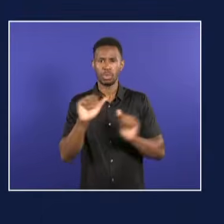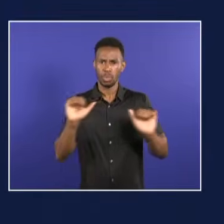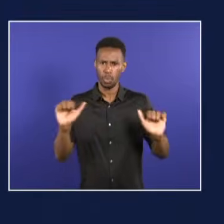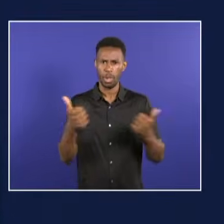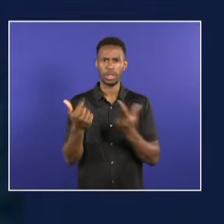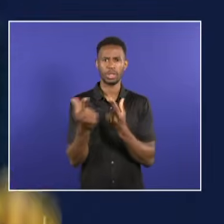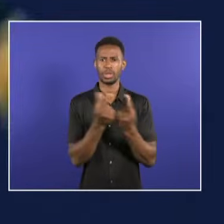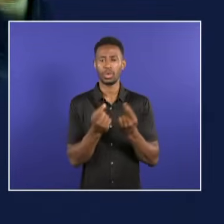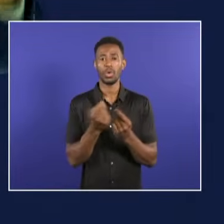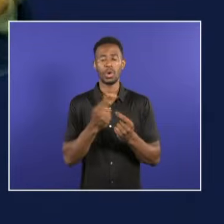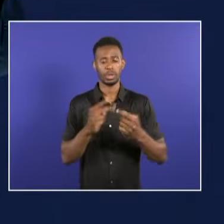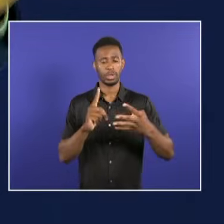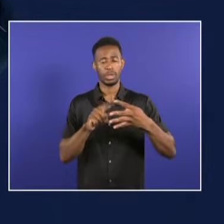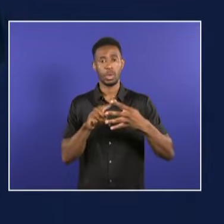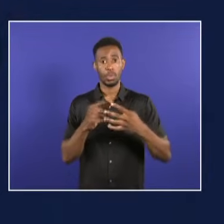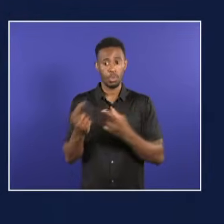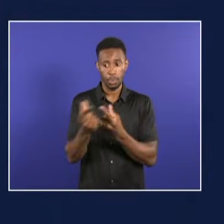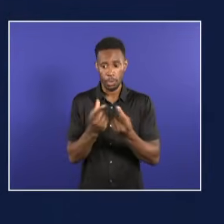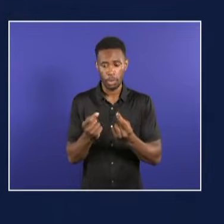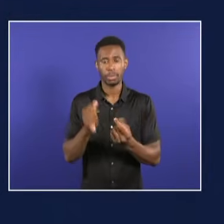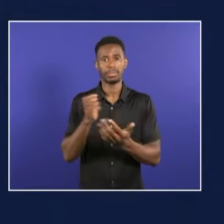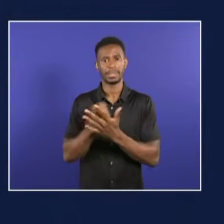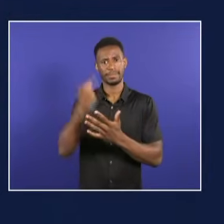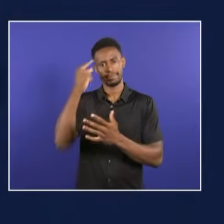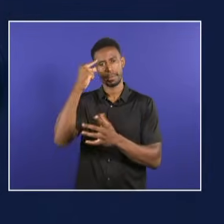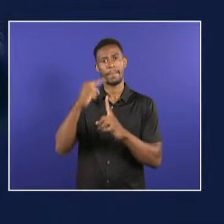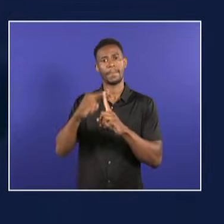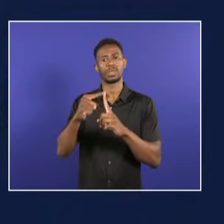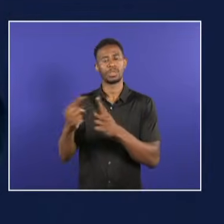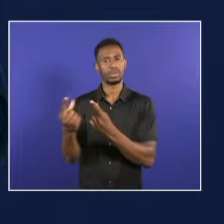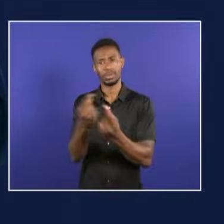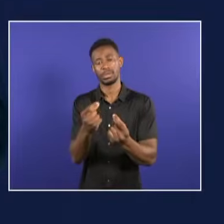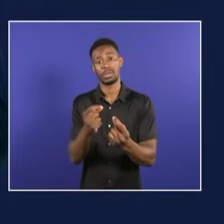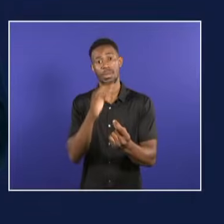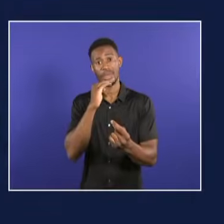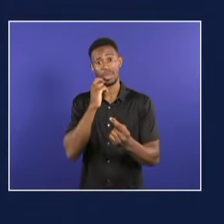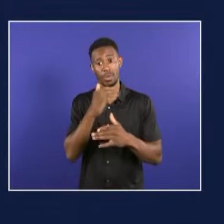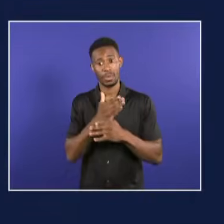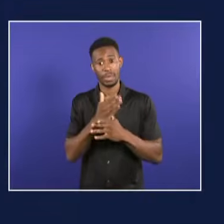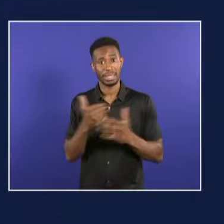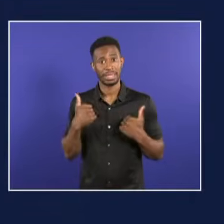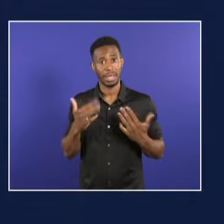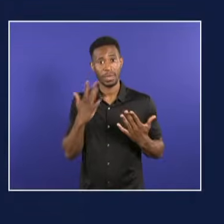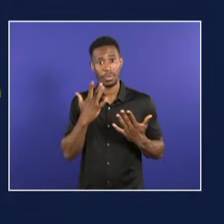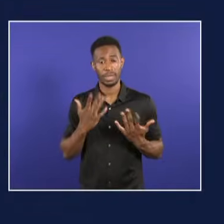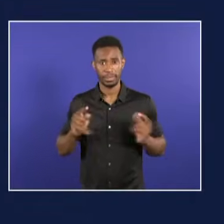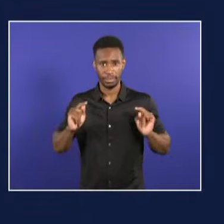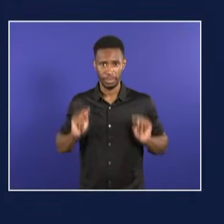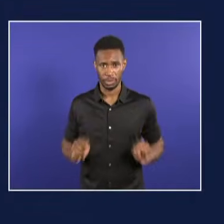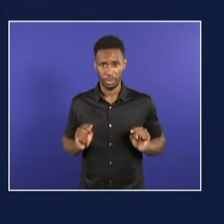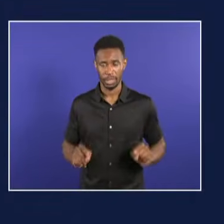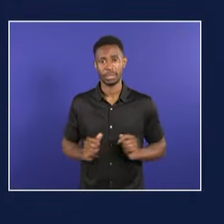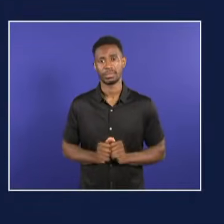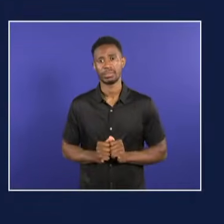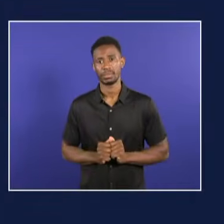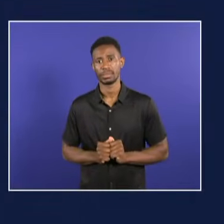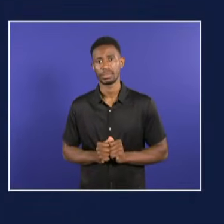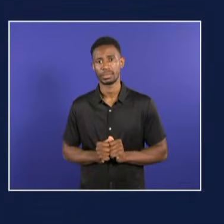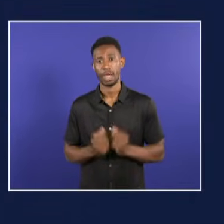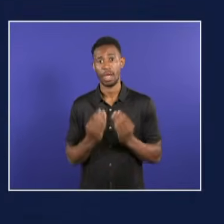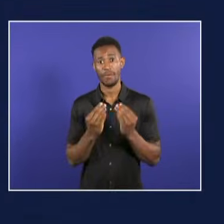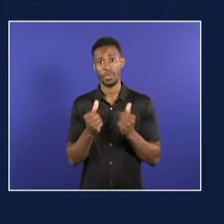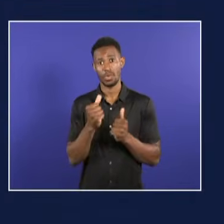country. That work starts now, it starts today. In just a few months' time,